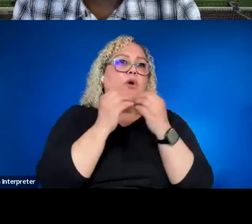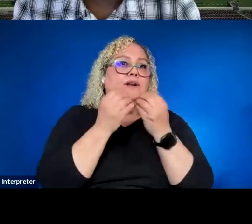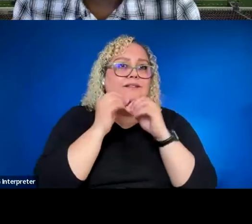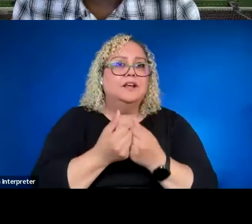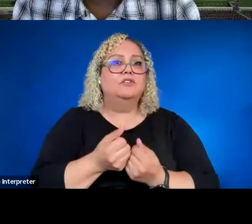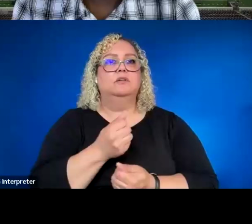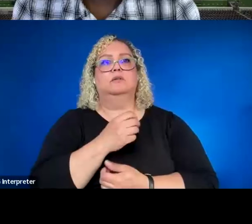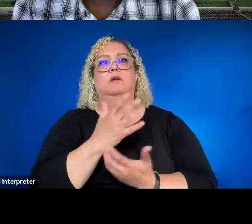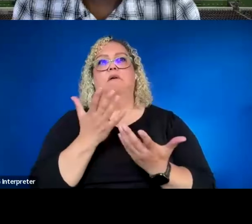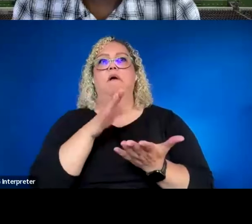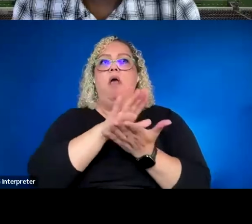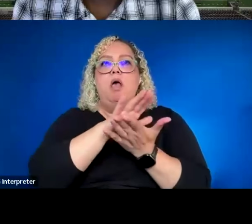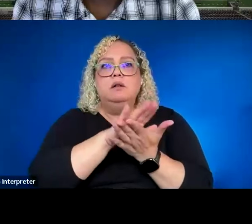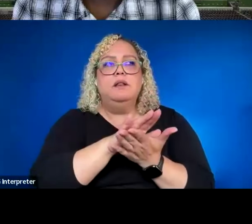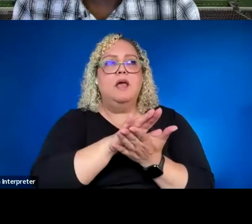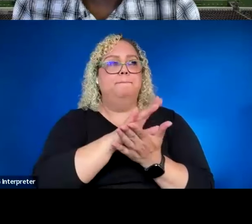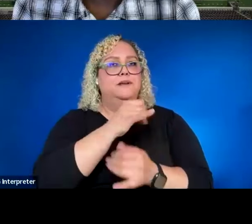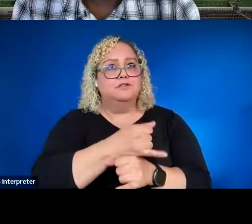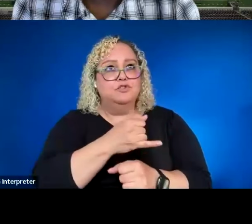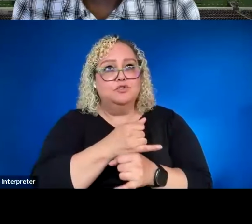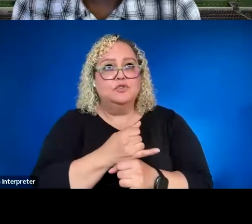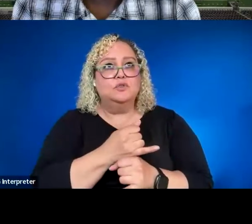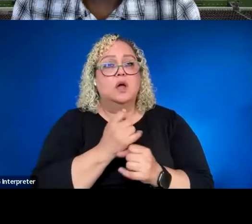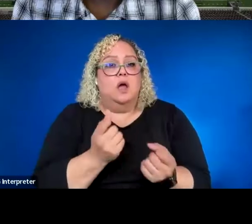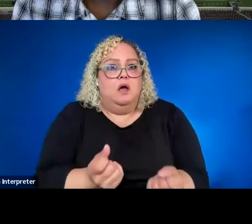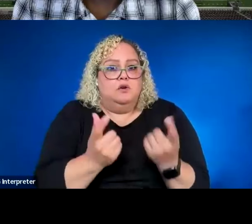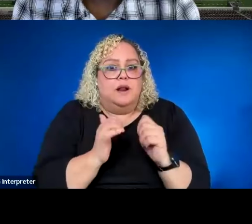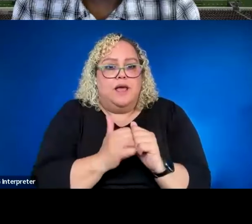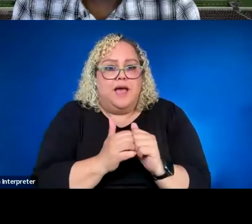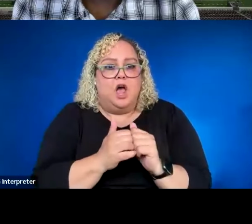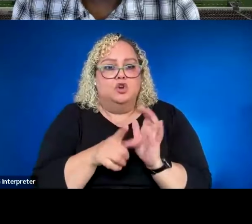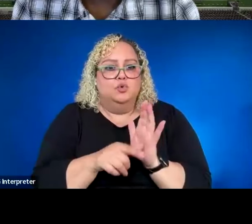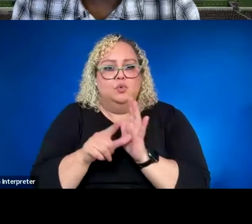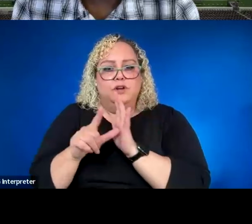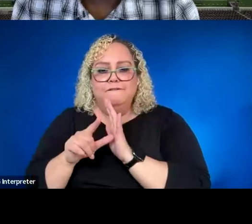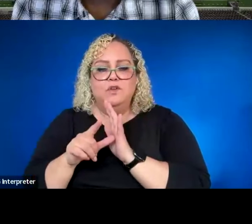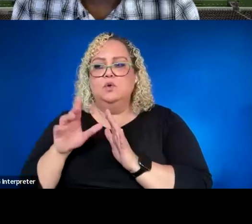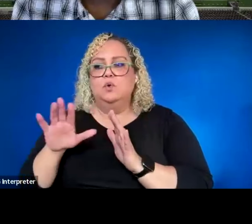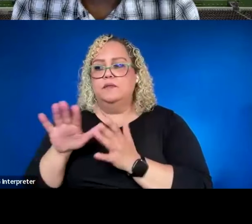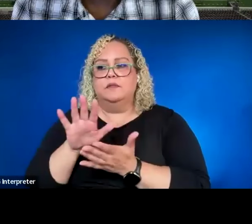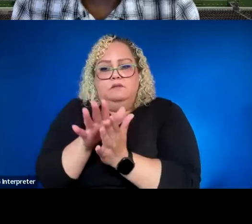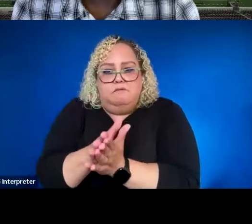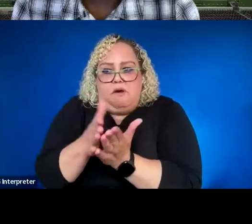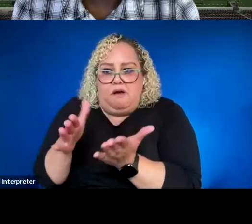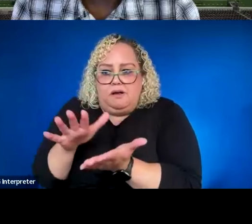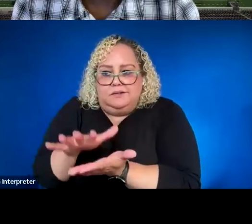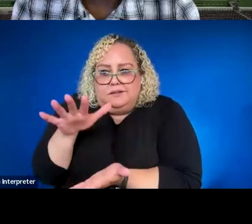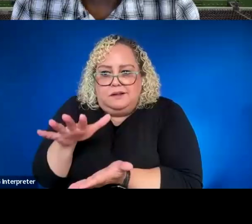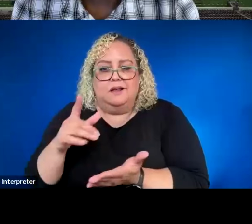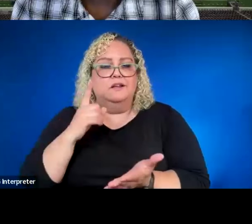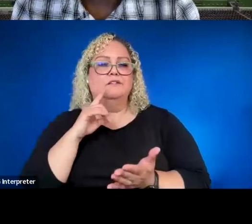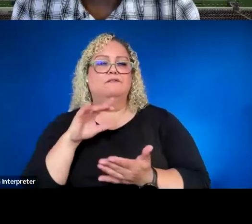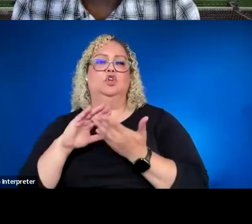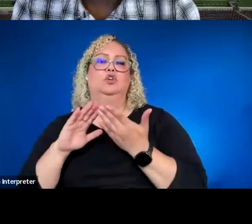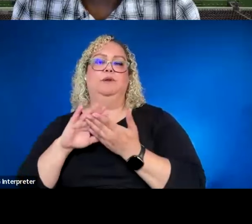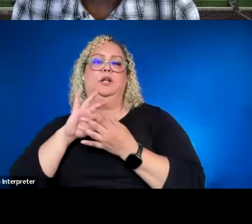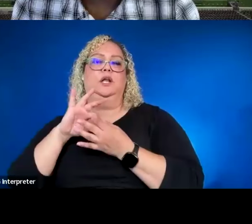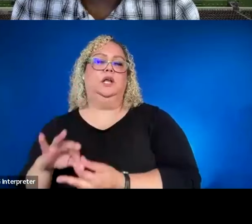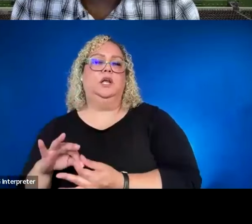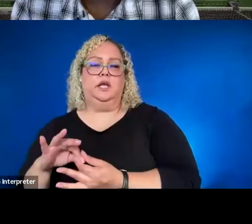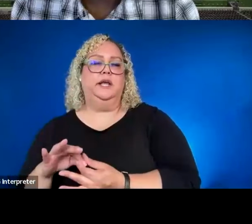understand how to review the dossiers of community engaged researchers. I was at an institution, I will not